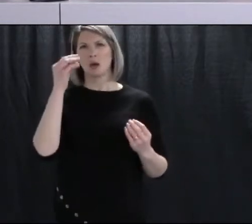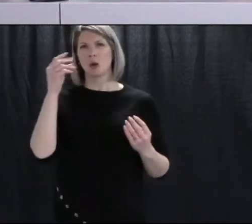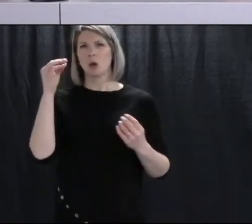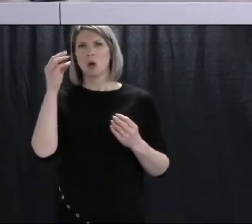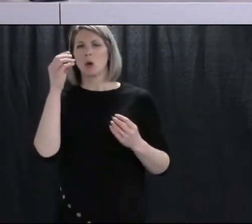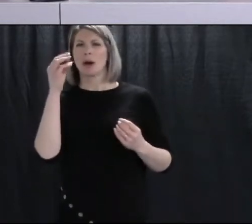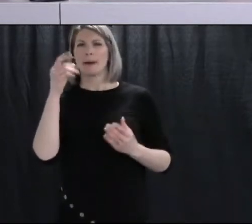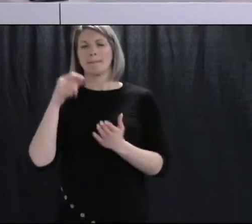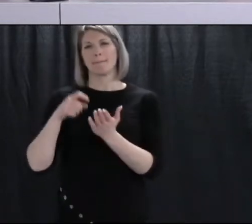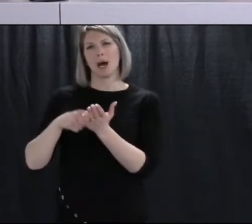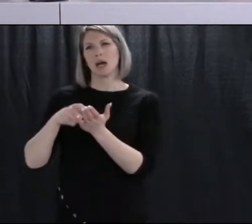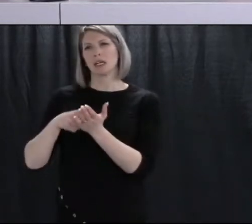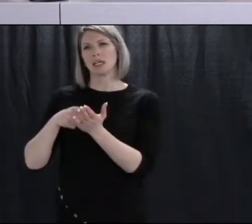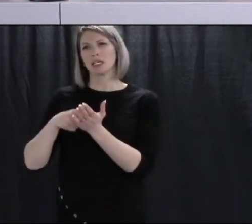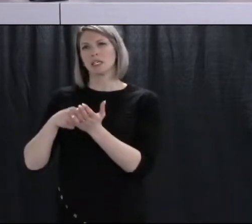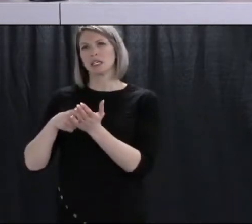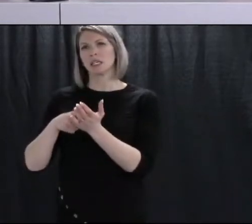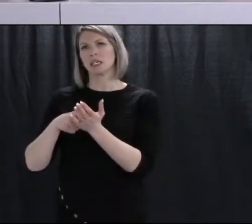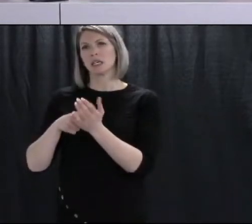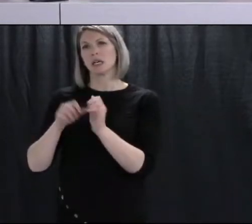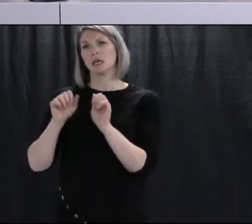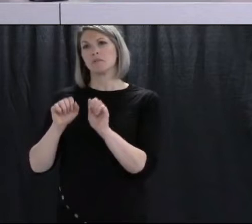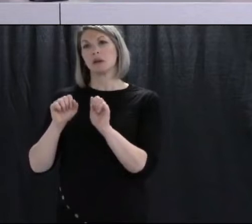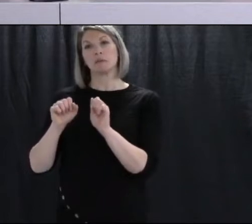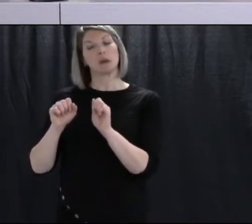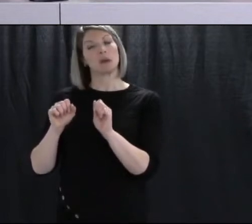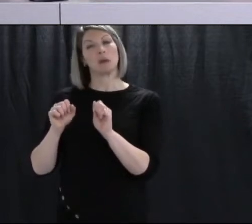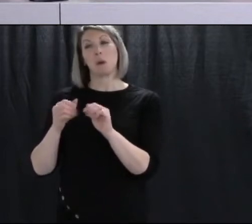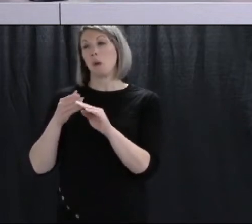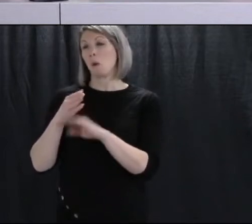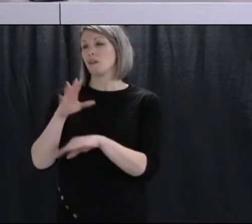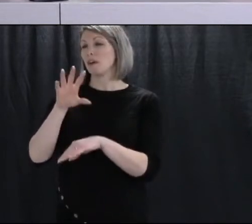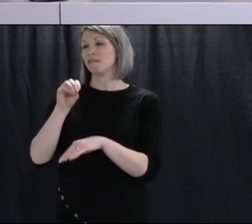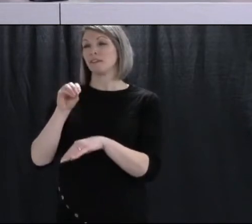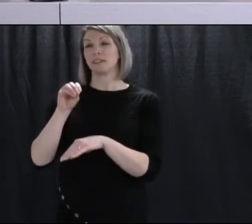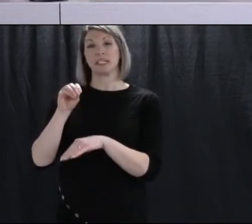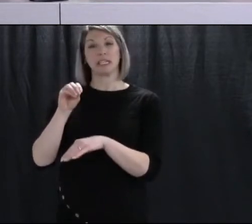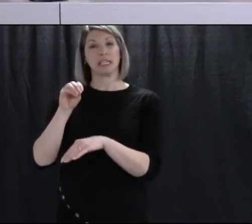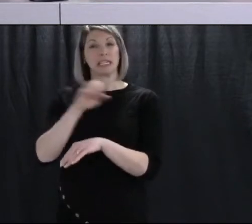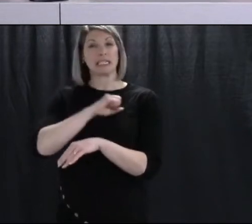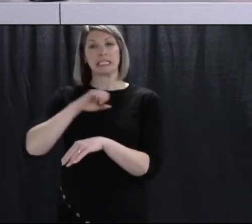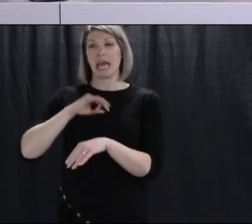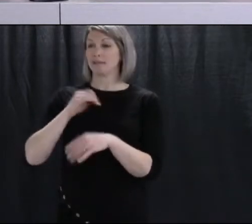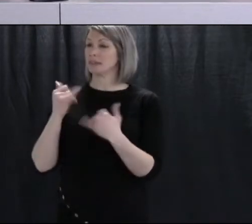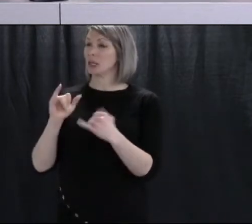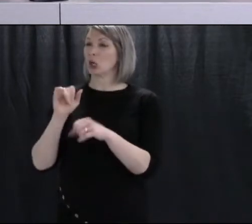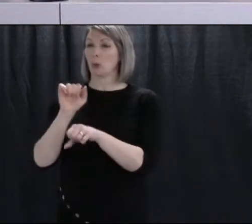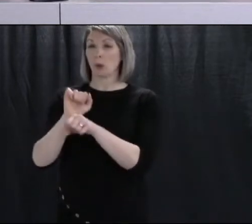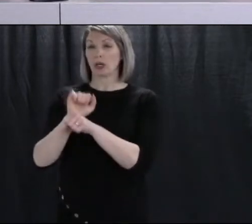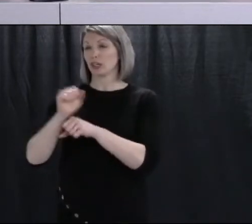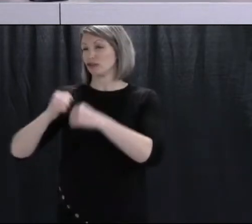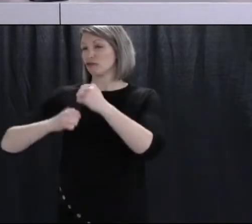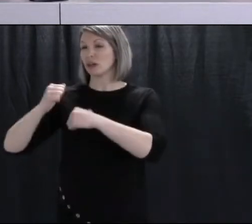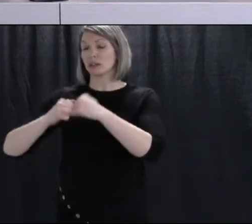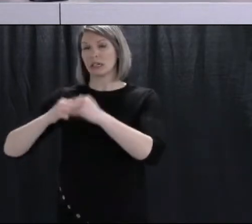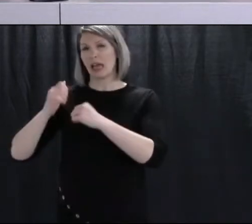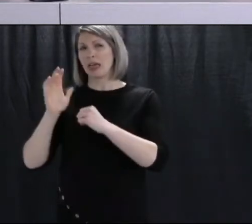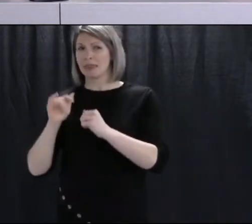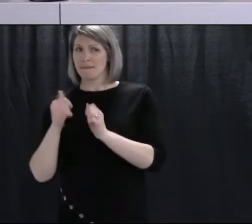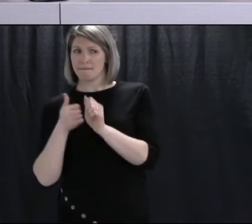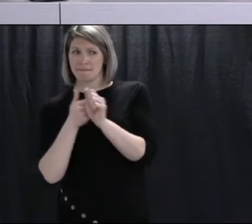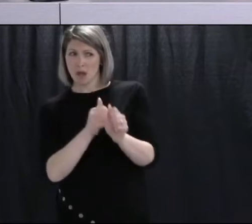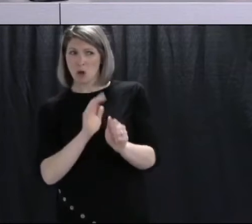have quite possibly 50-plus people working in close quarters. Does that follow your guidelines